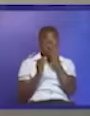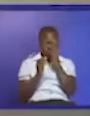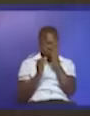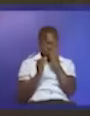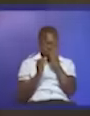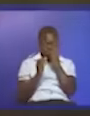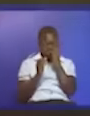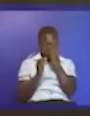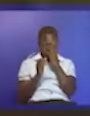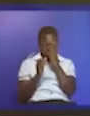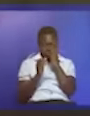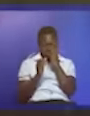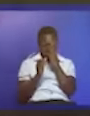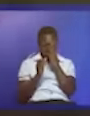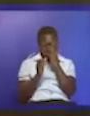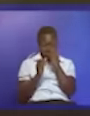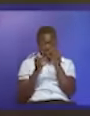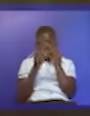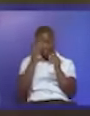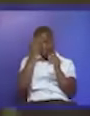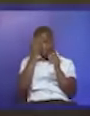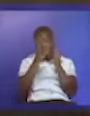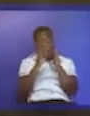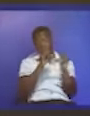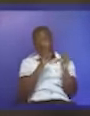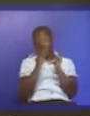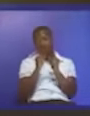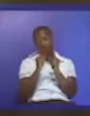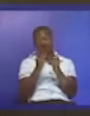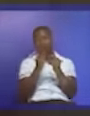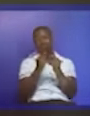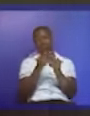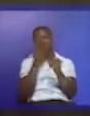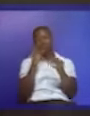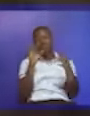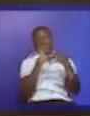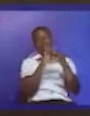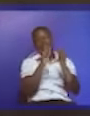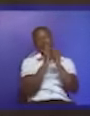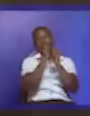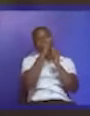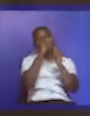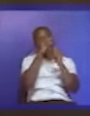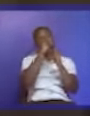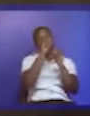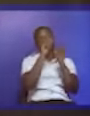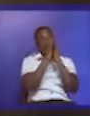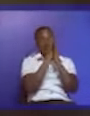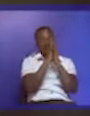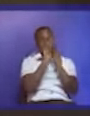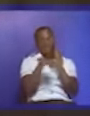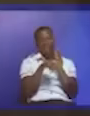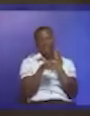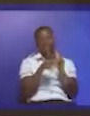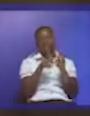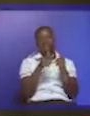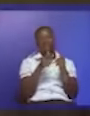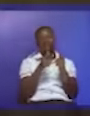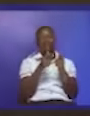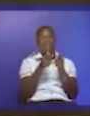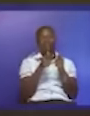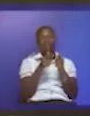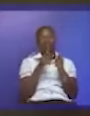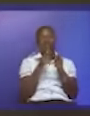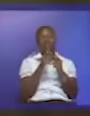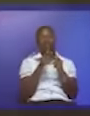You want to know how mighty God is? Partner with him in the place of prayer. Lend your voice as a watcher and